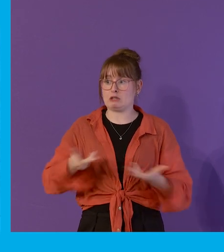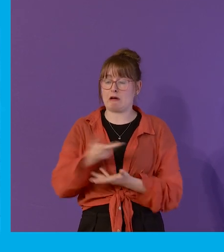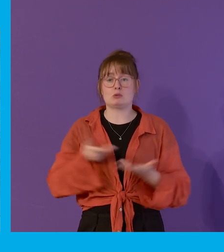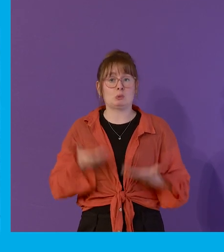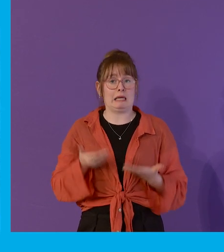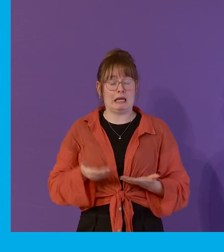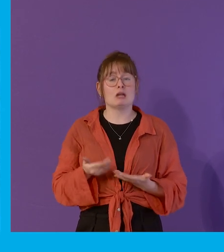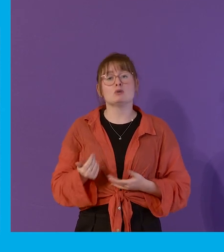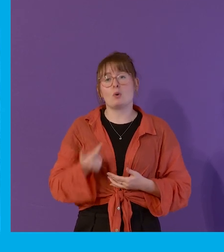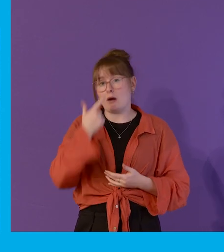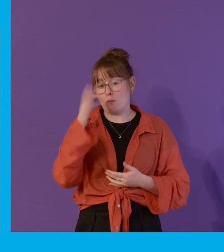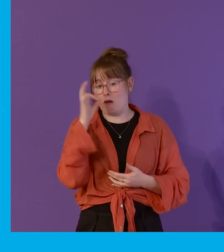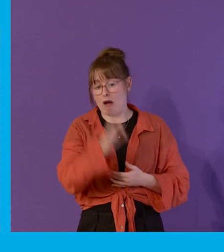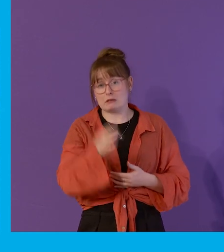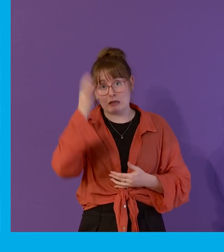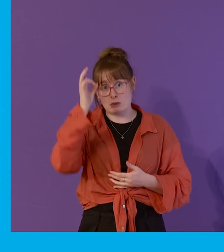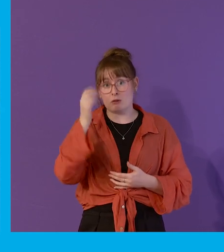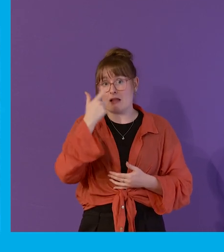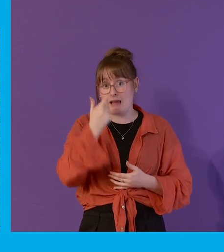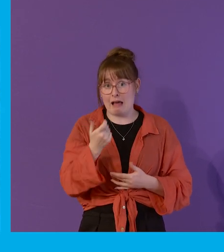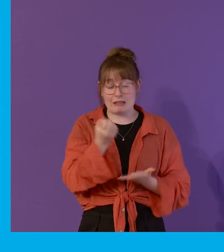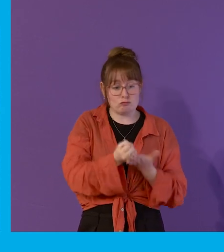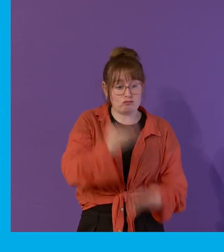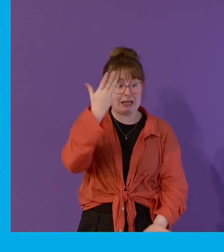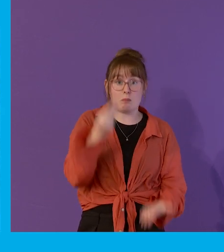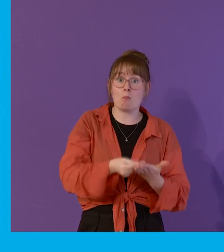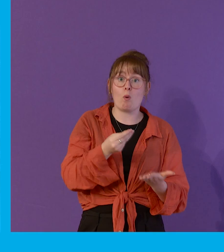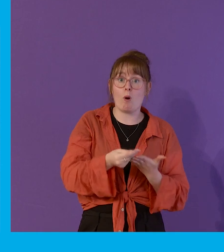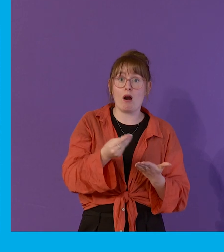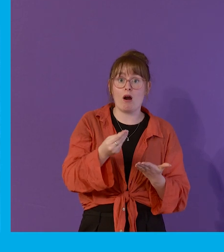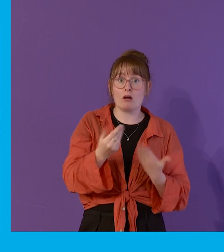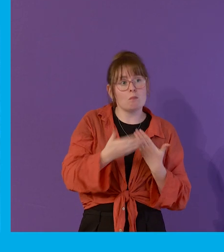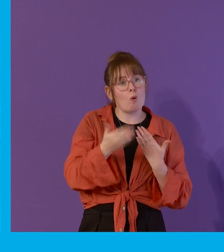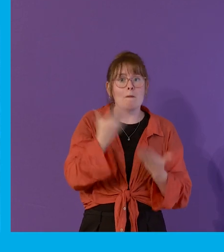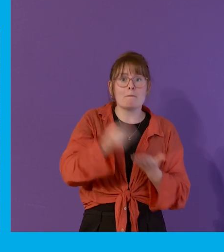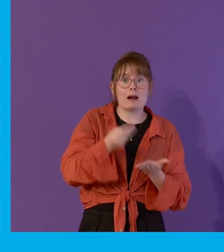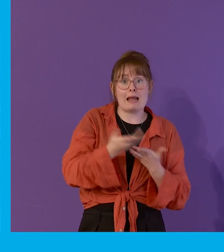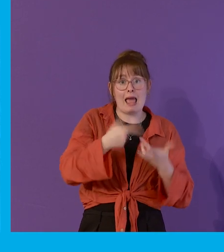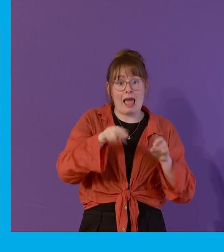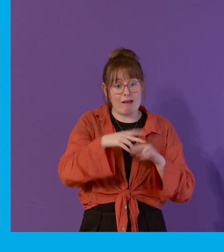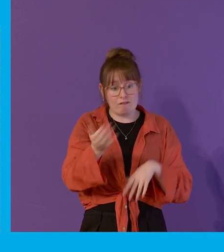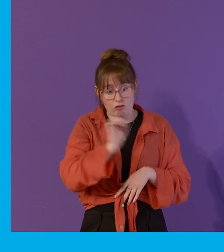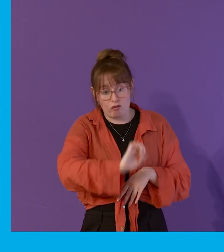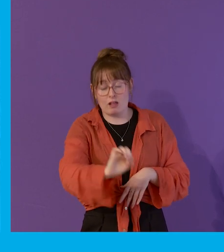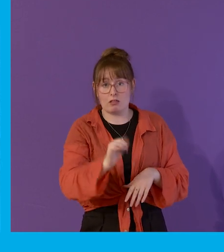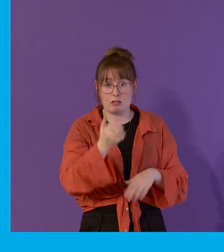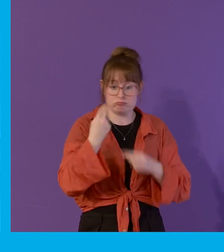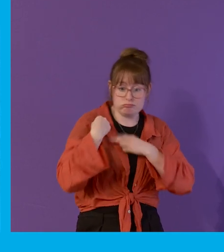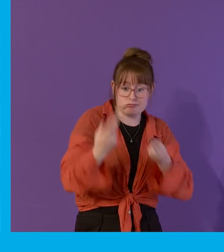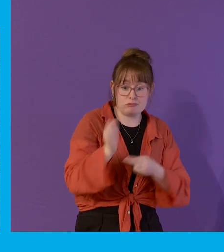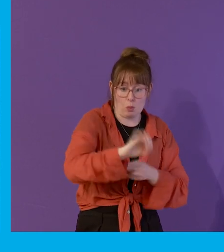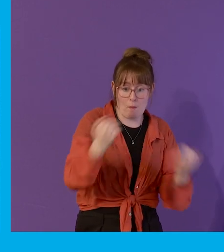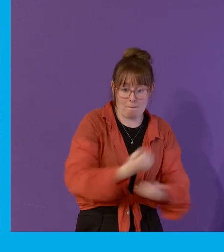So could councils raise much more money if they were given the freedom to raise the kinds of taxes that I think they have